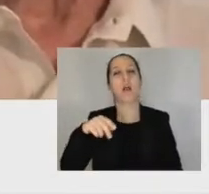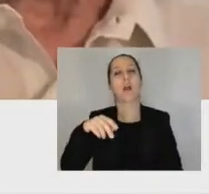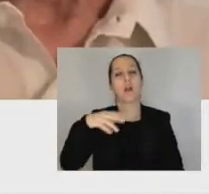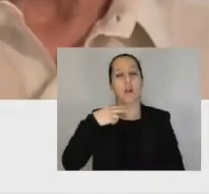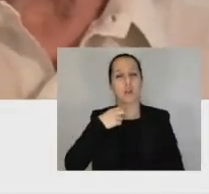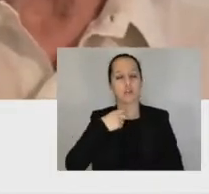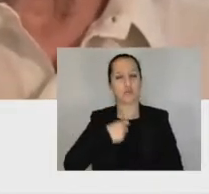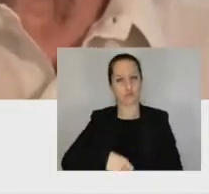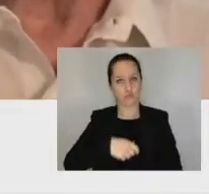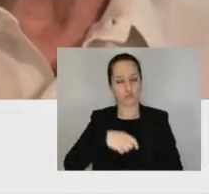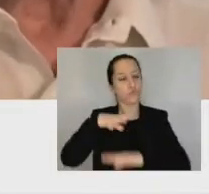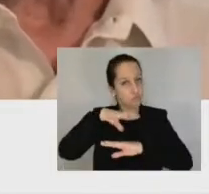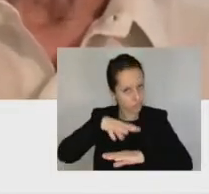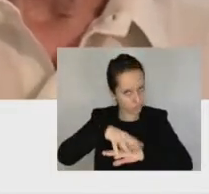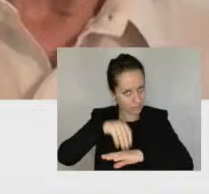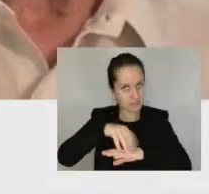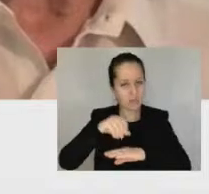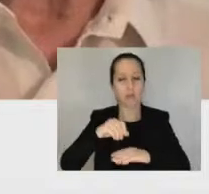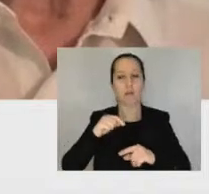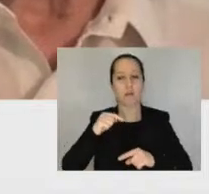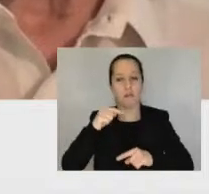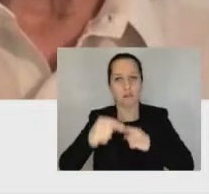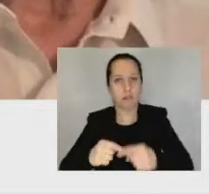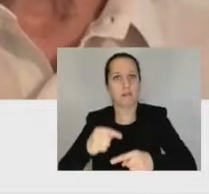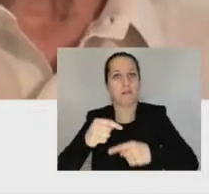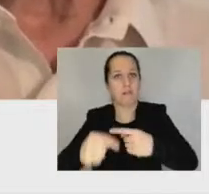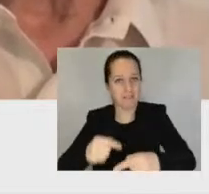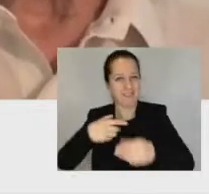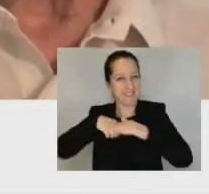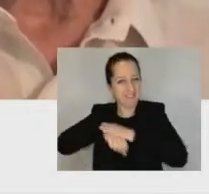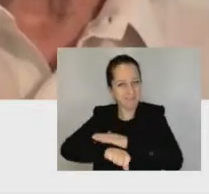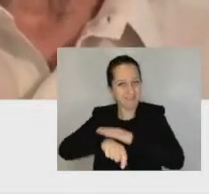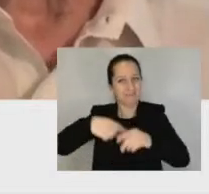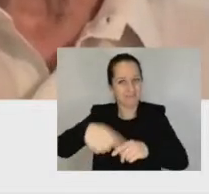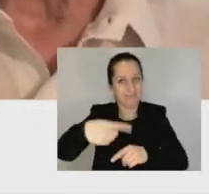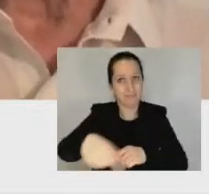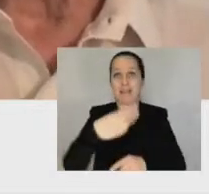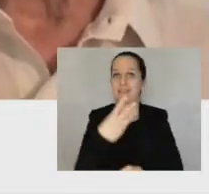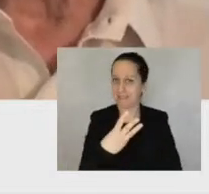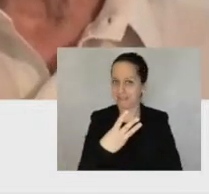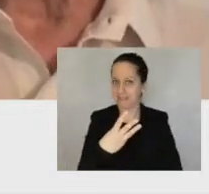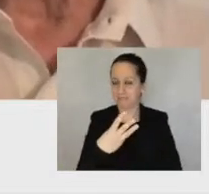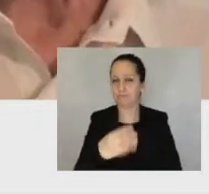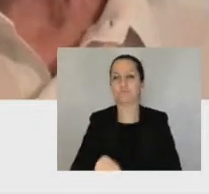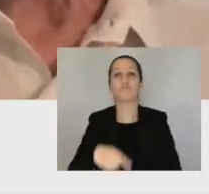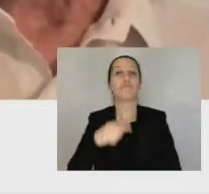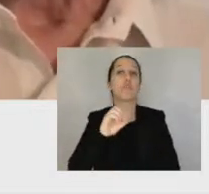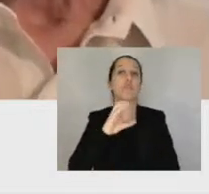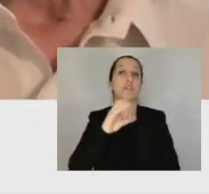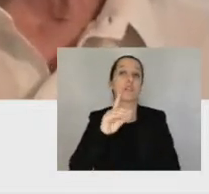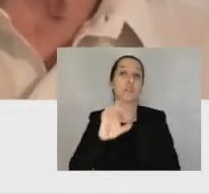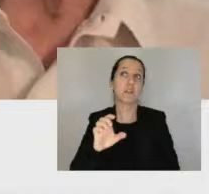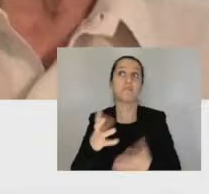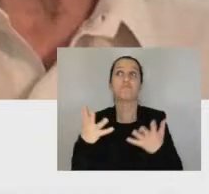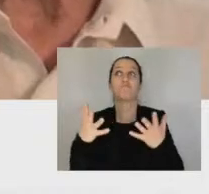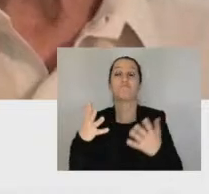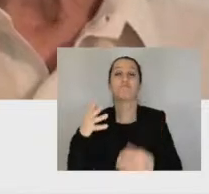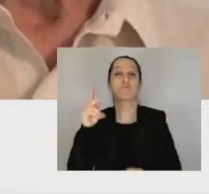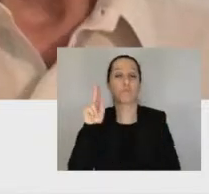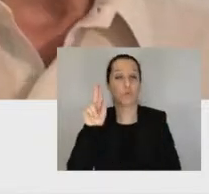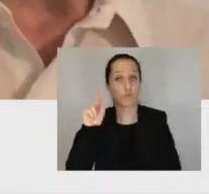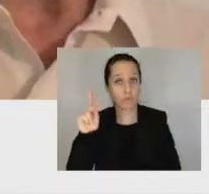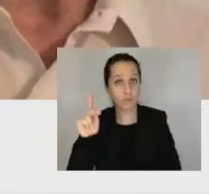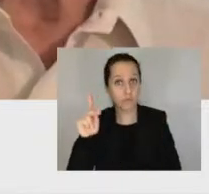Australia, OECD, the UK, and the United States, 5 generations.